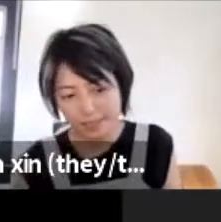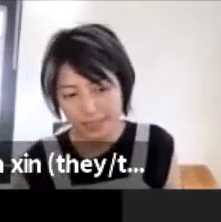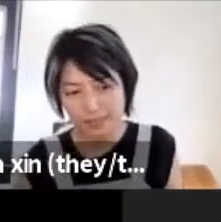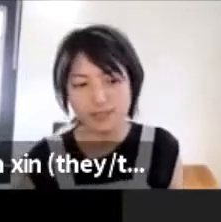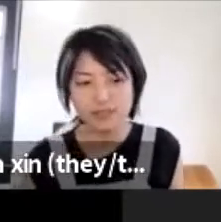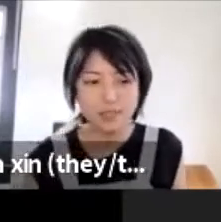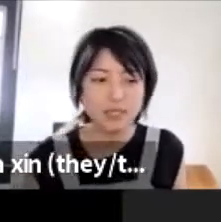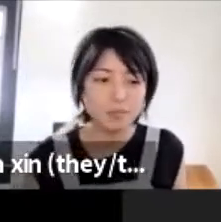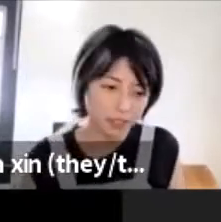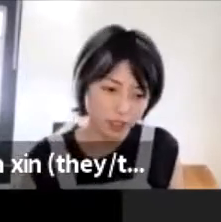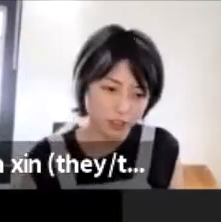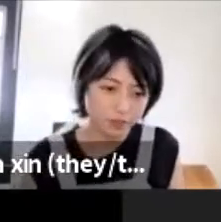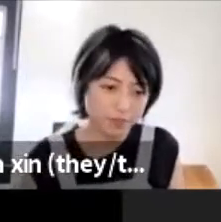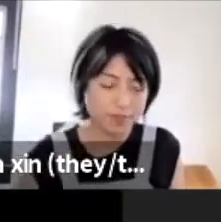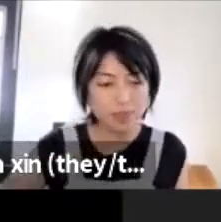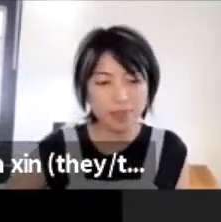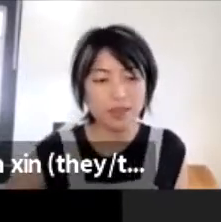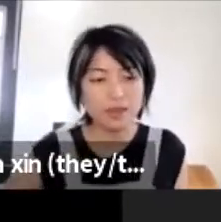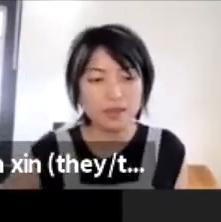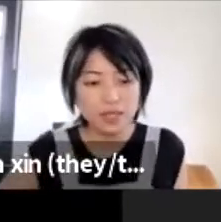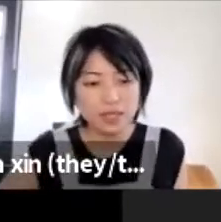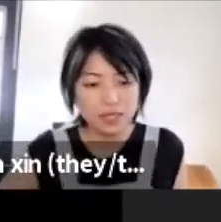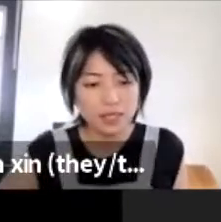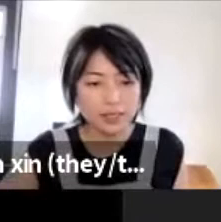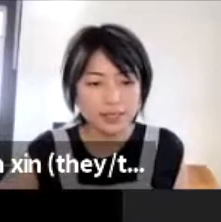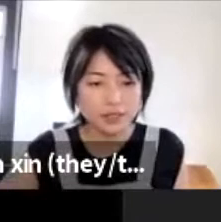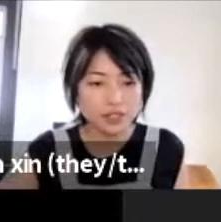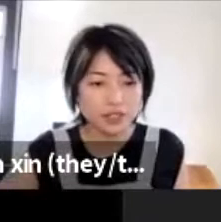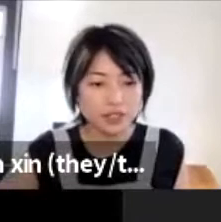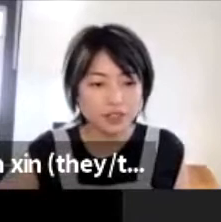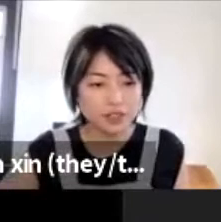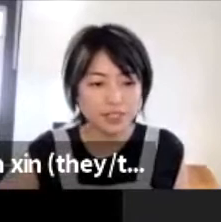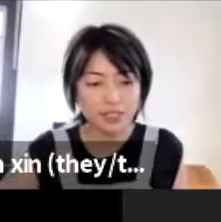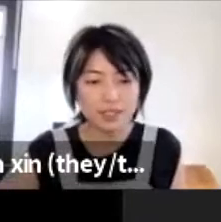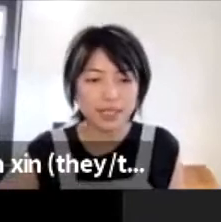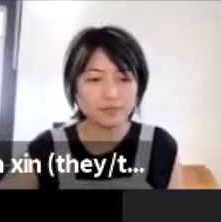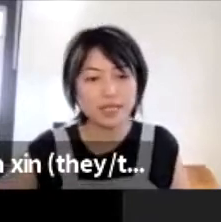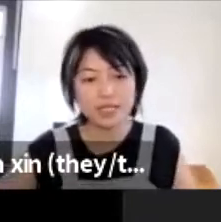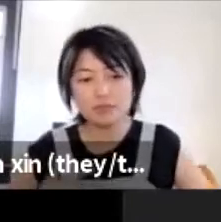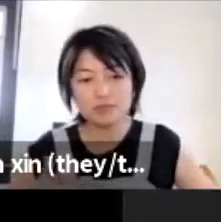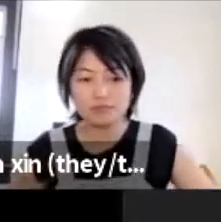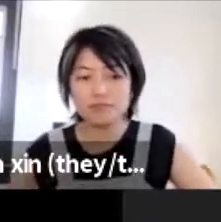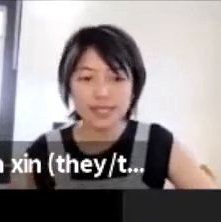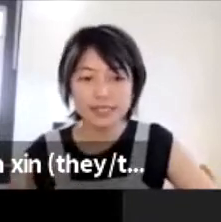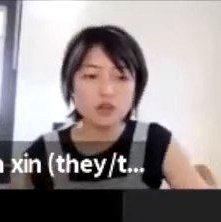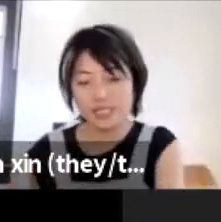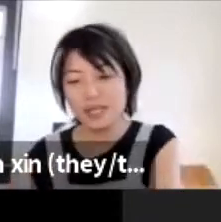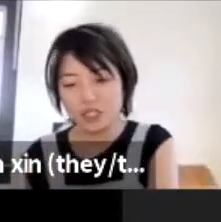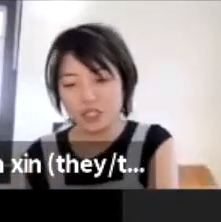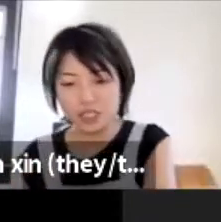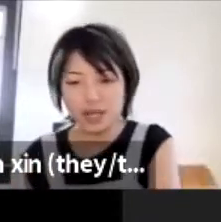picnic blanket, speaking among each other. And down here, there's like a kind of like